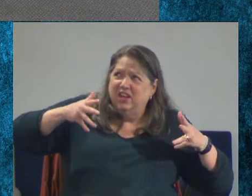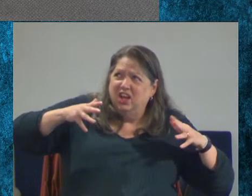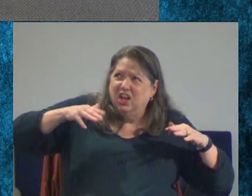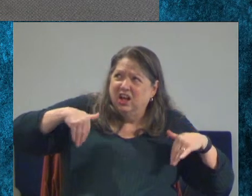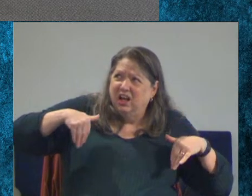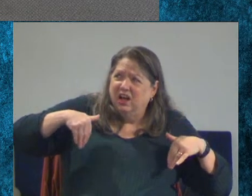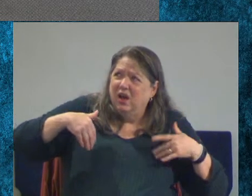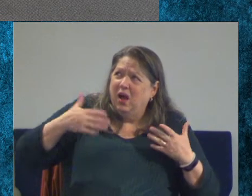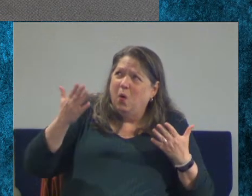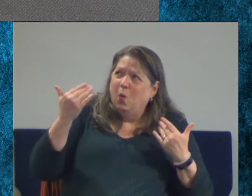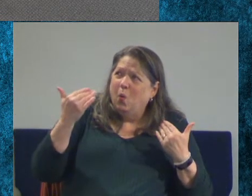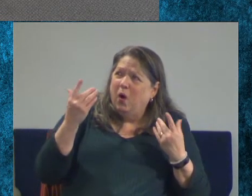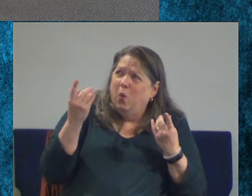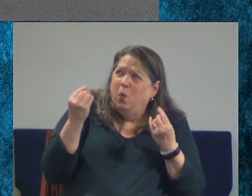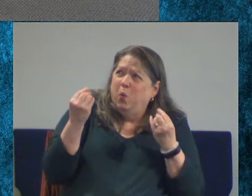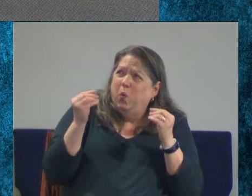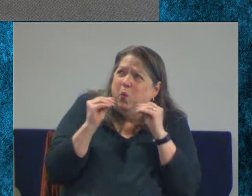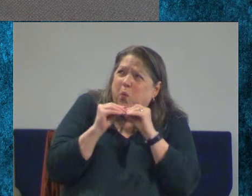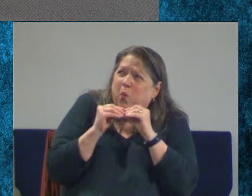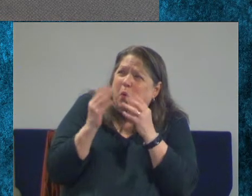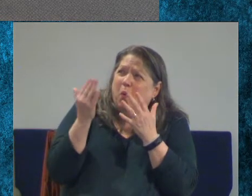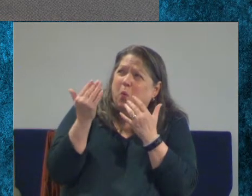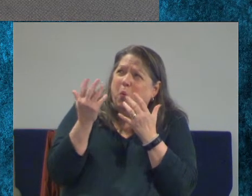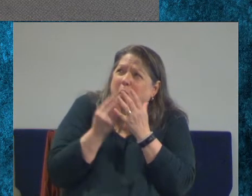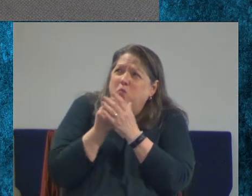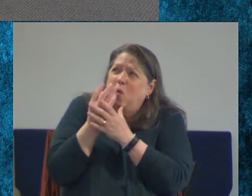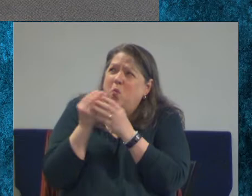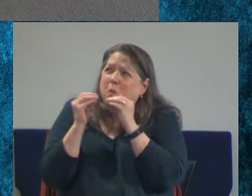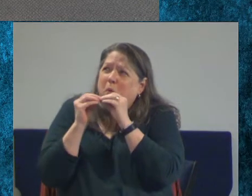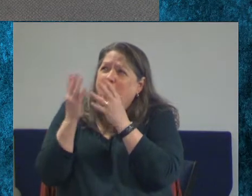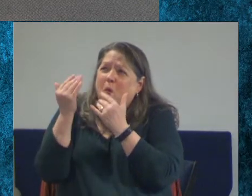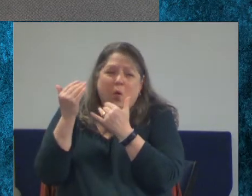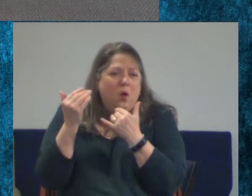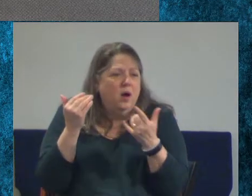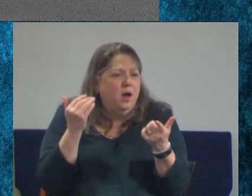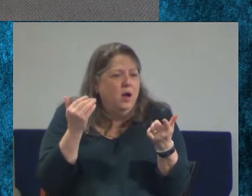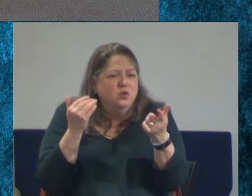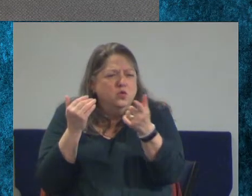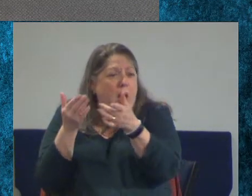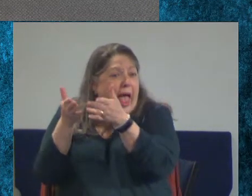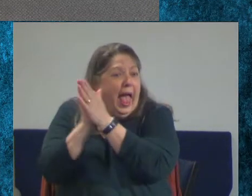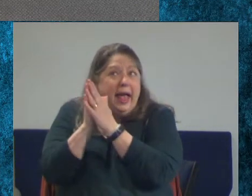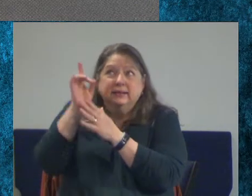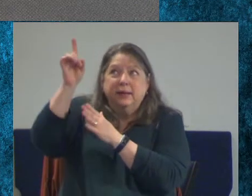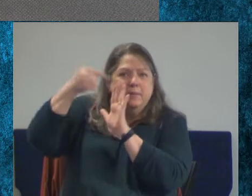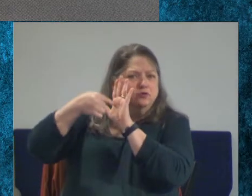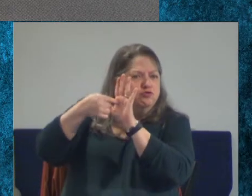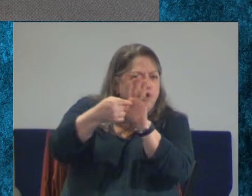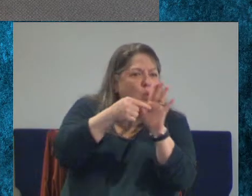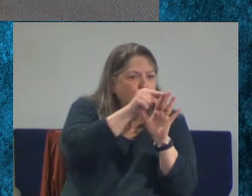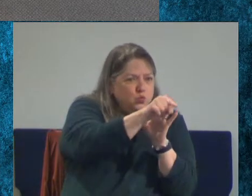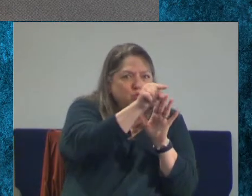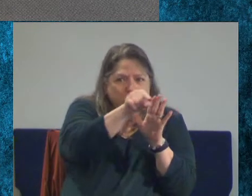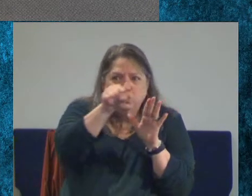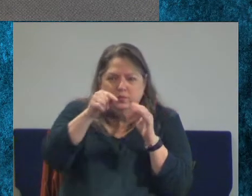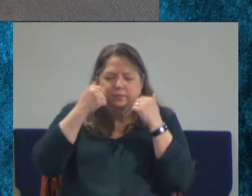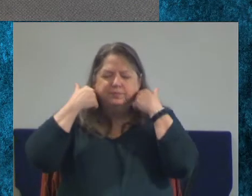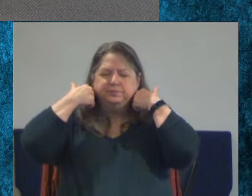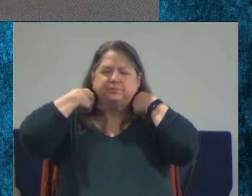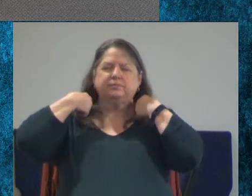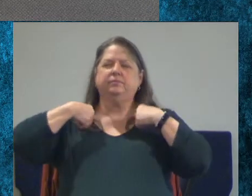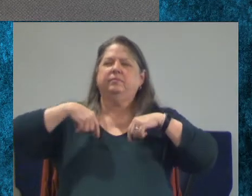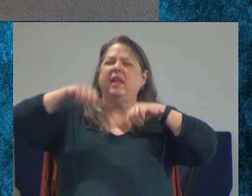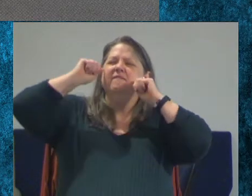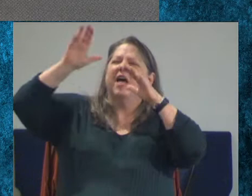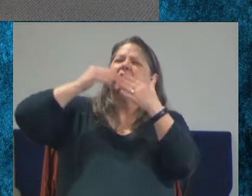about? Pray about that. Seek his face and let him guide you as we seek to complete this series of sermons. We thank you, Father,